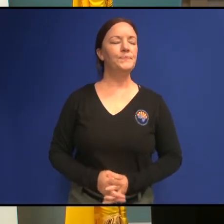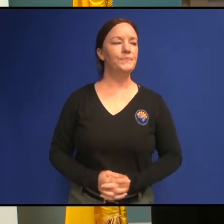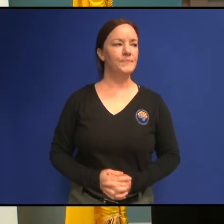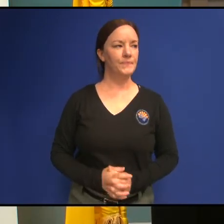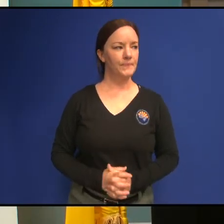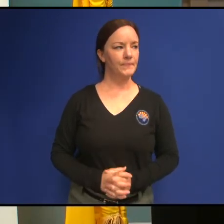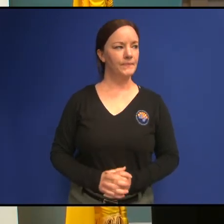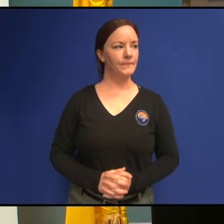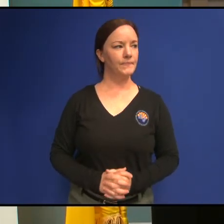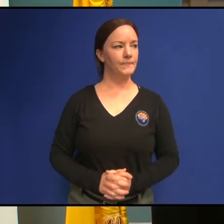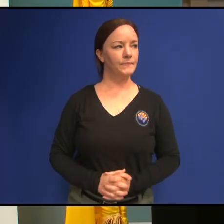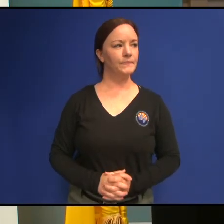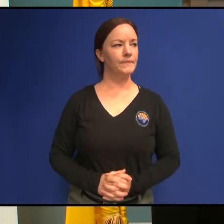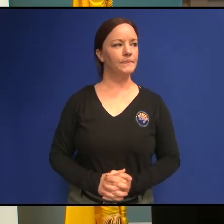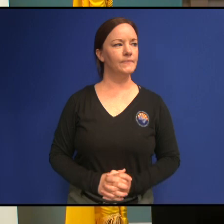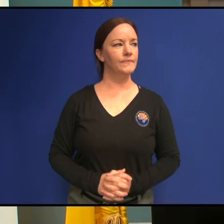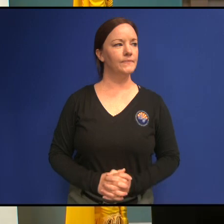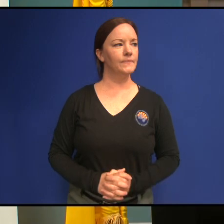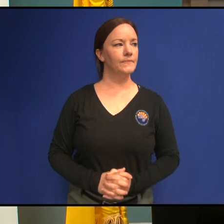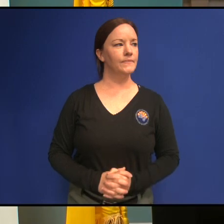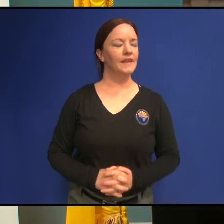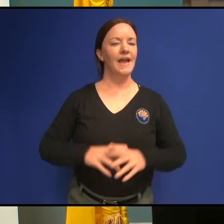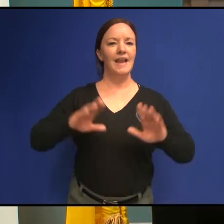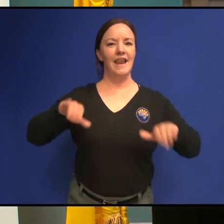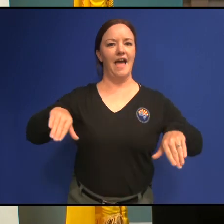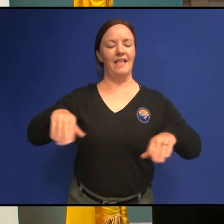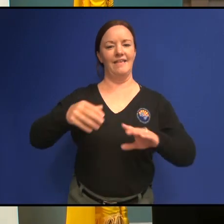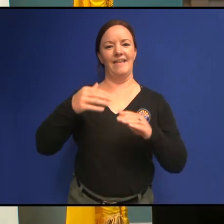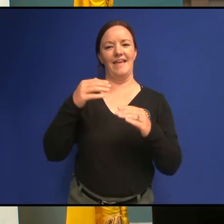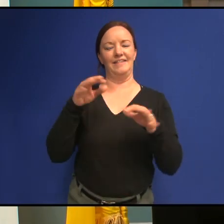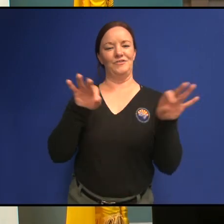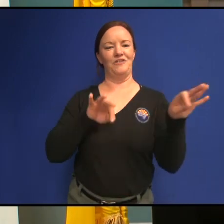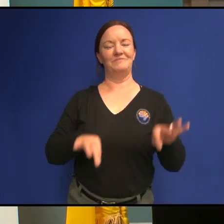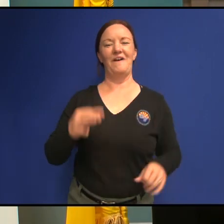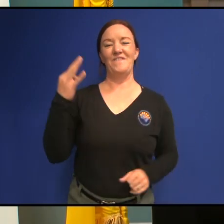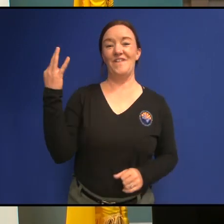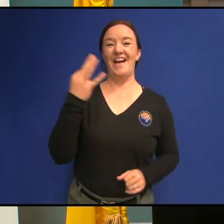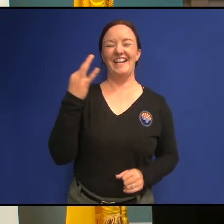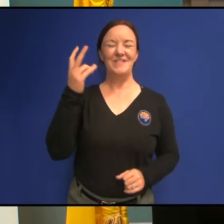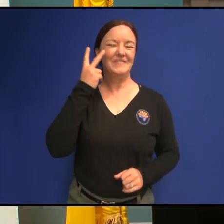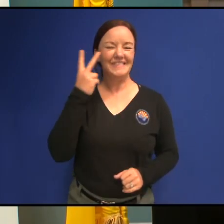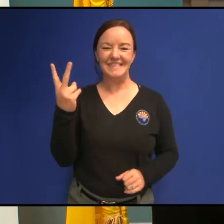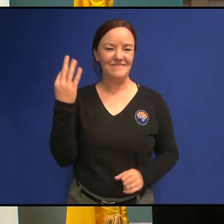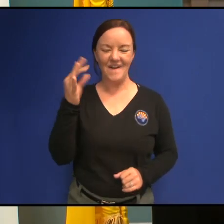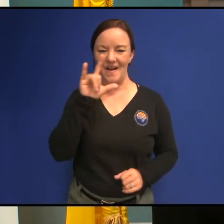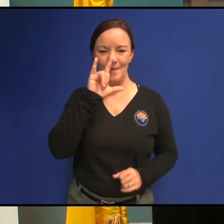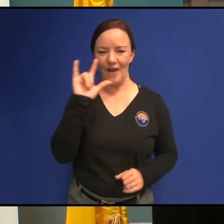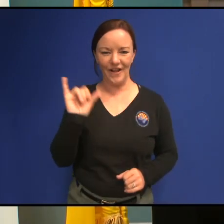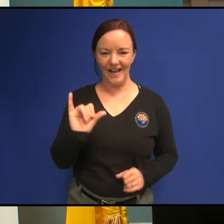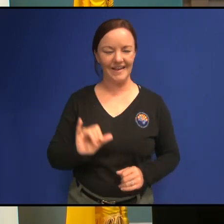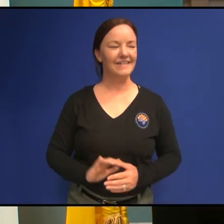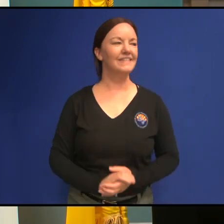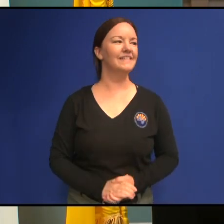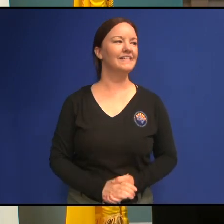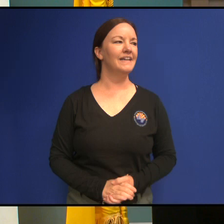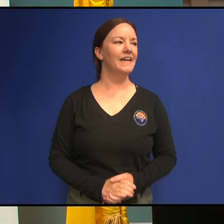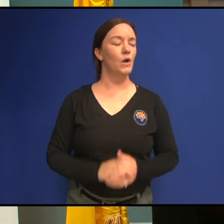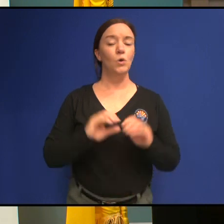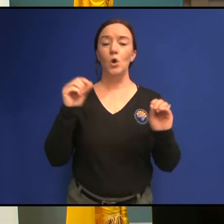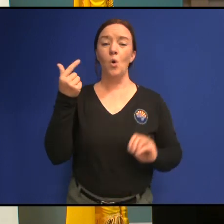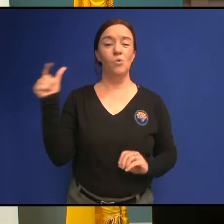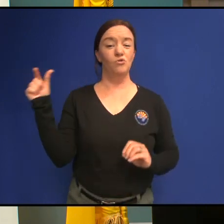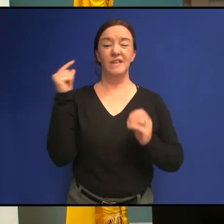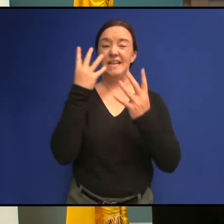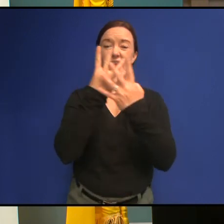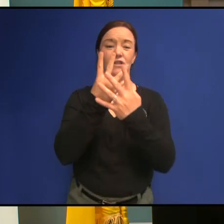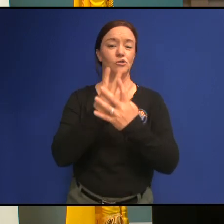Go back, please. There we go. We hadn't got to Friday yet, so we need to go over here and see what Friday looks like. Notice no green hatch